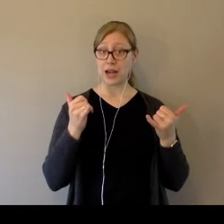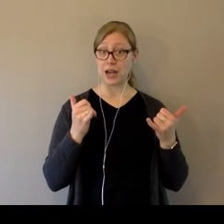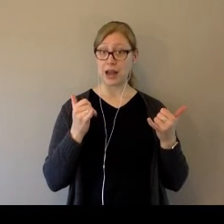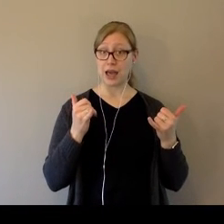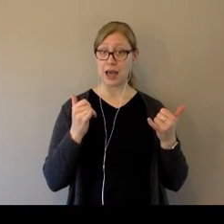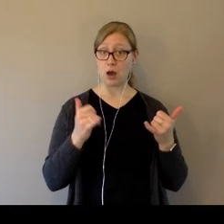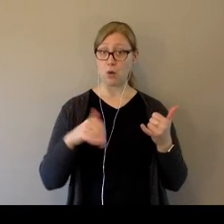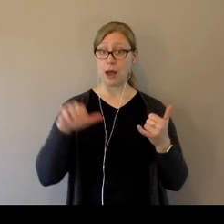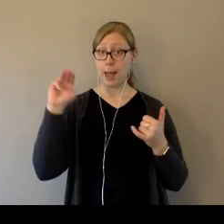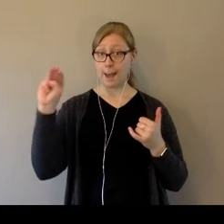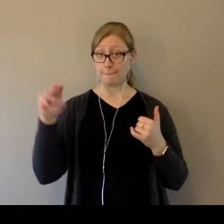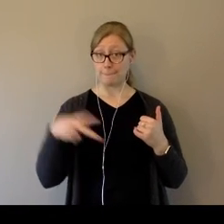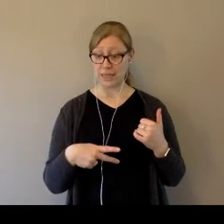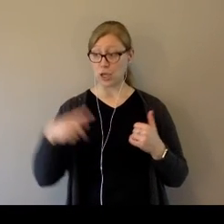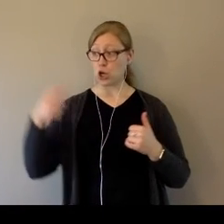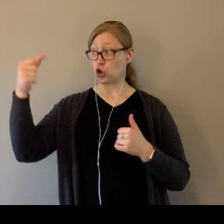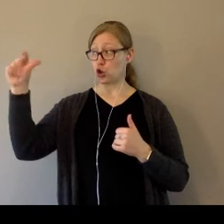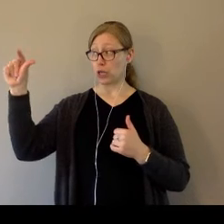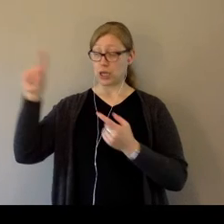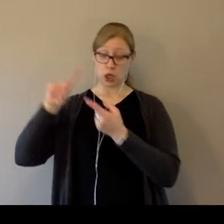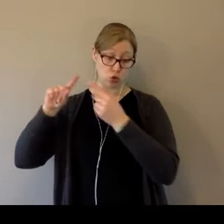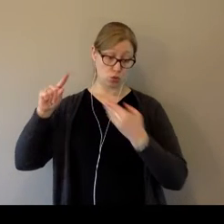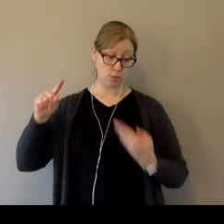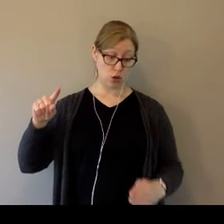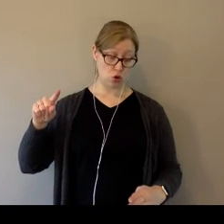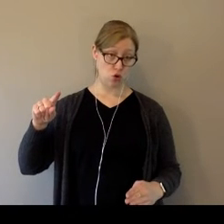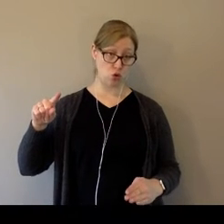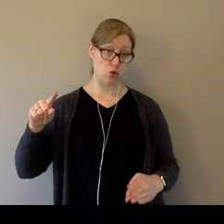and then green to blue. So we have 2.2 divided